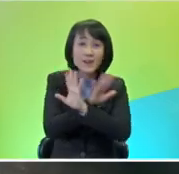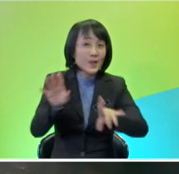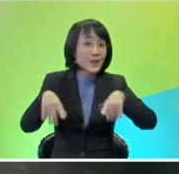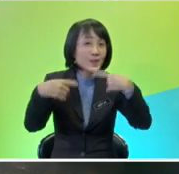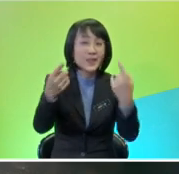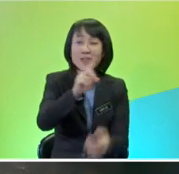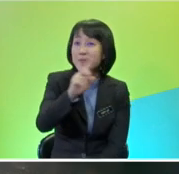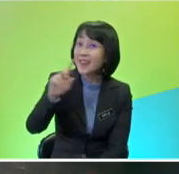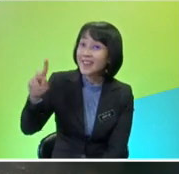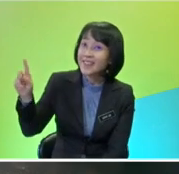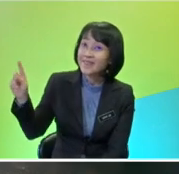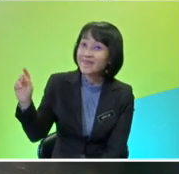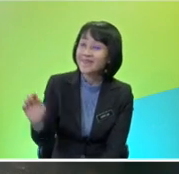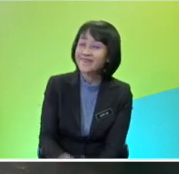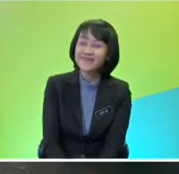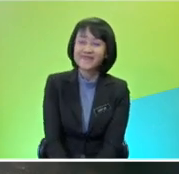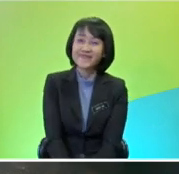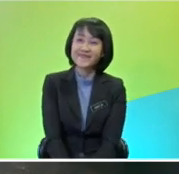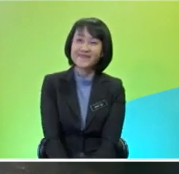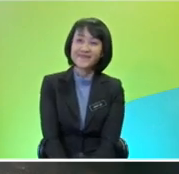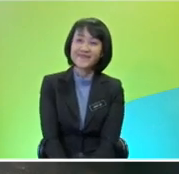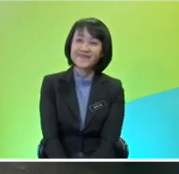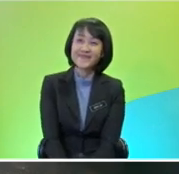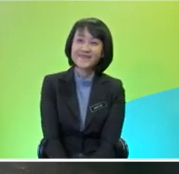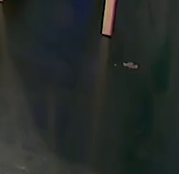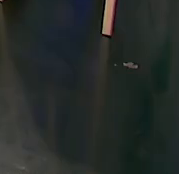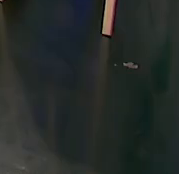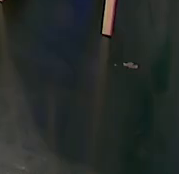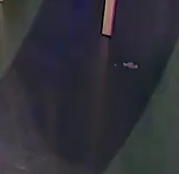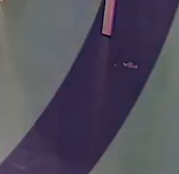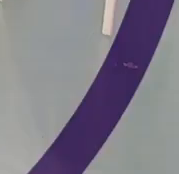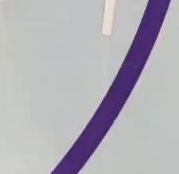back with Mr. Haikal for Tahap 1, Didik TV, KPM.